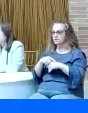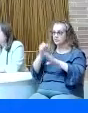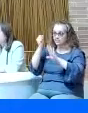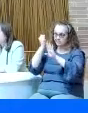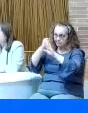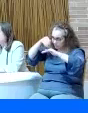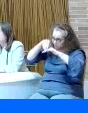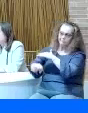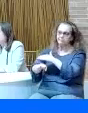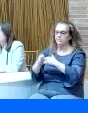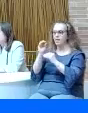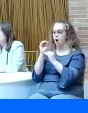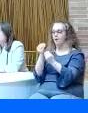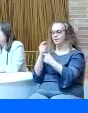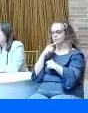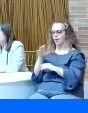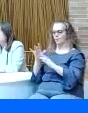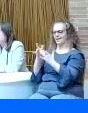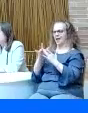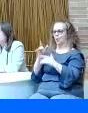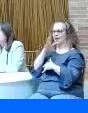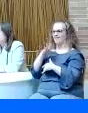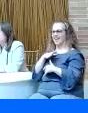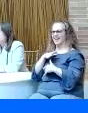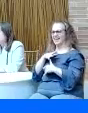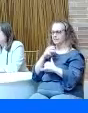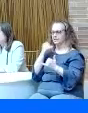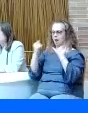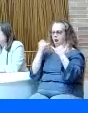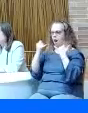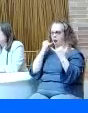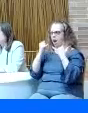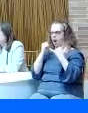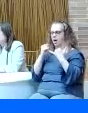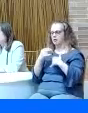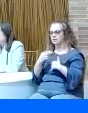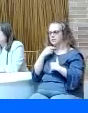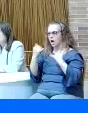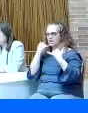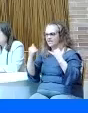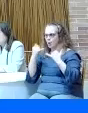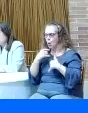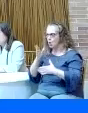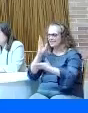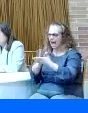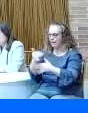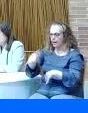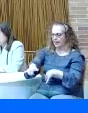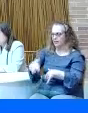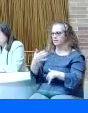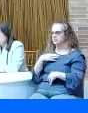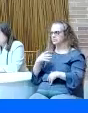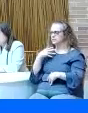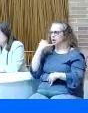be difficult and the community organizations attacked us that first year breaking our office Windows